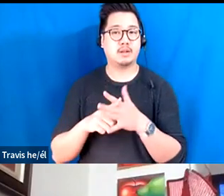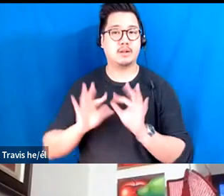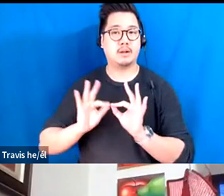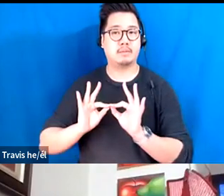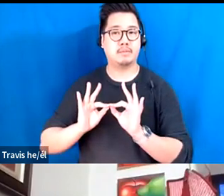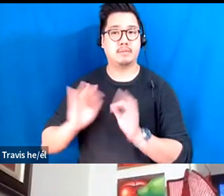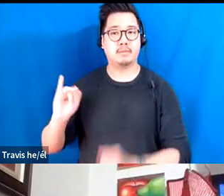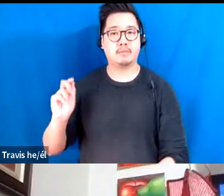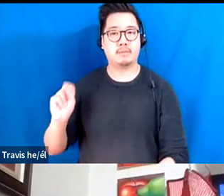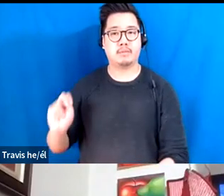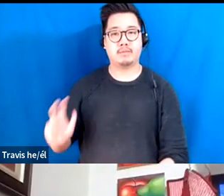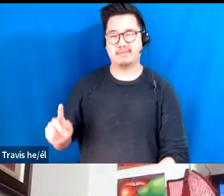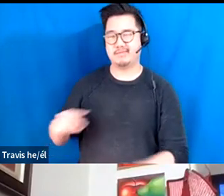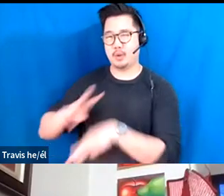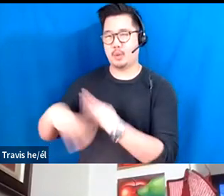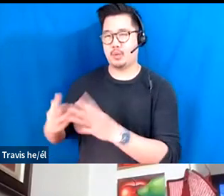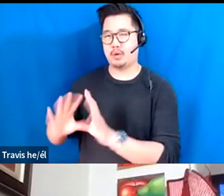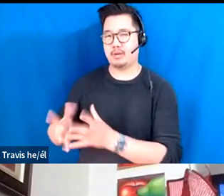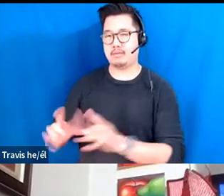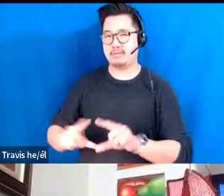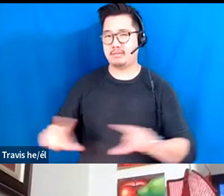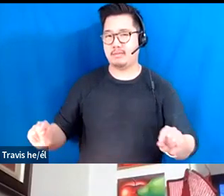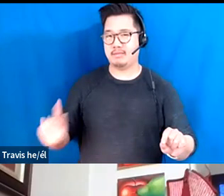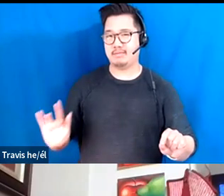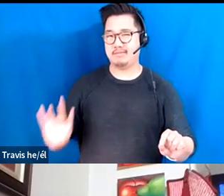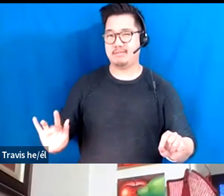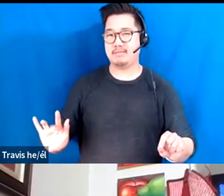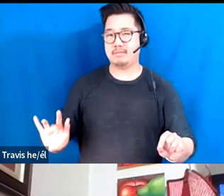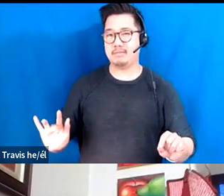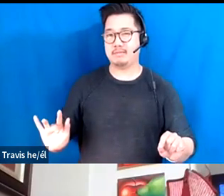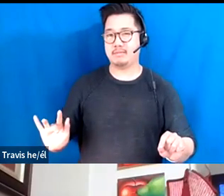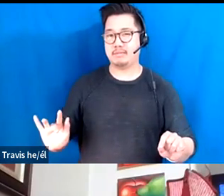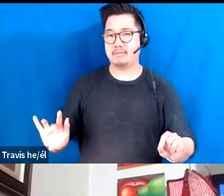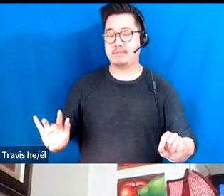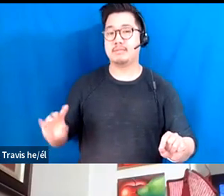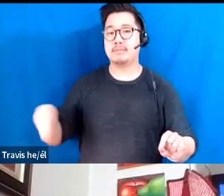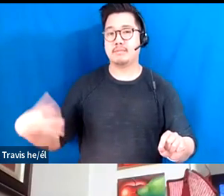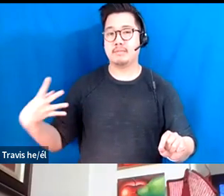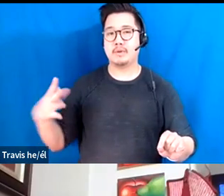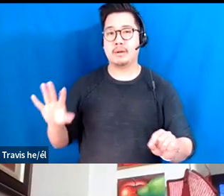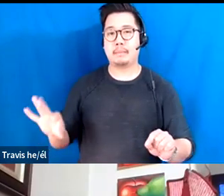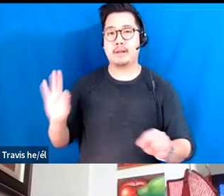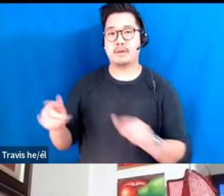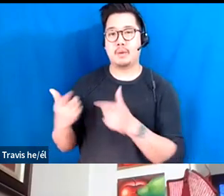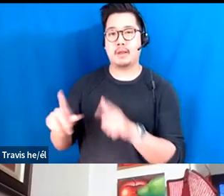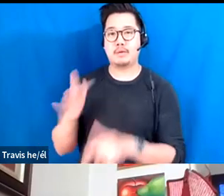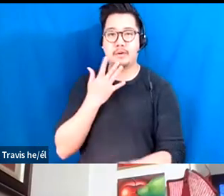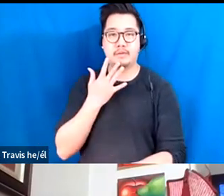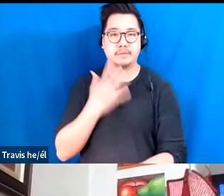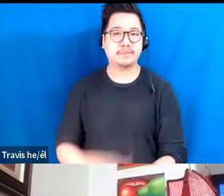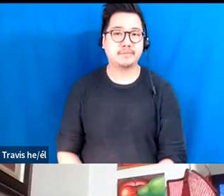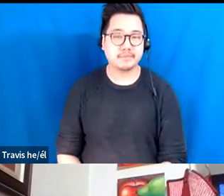icon the globe at the bottom of your screen click the icon to select your language preference